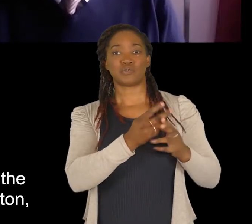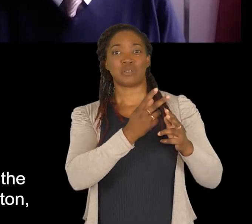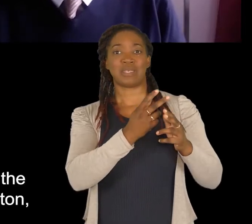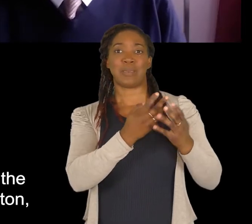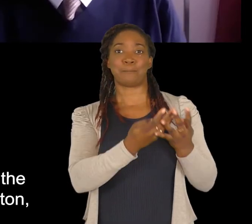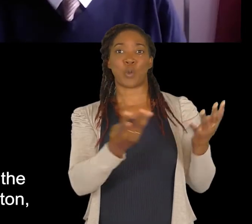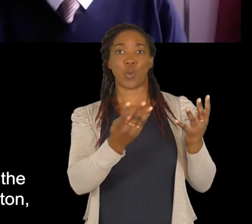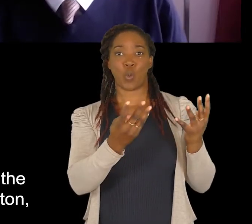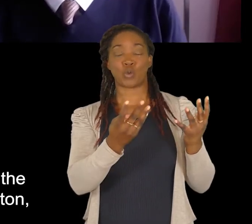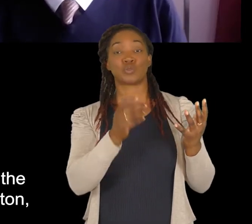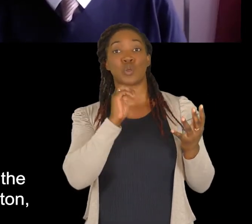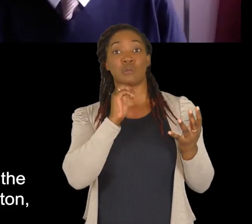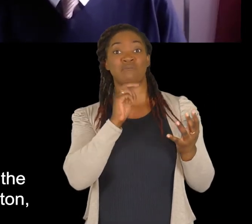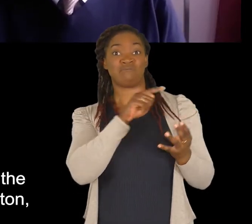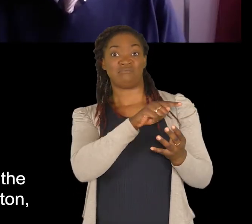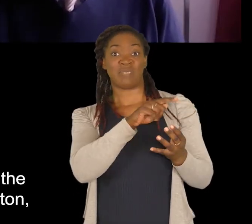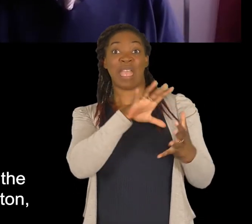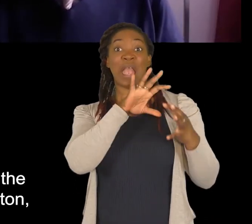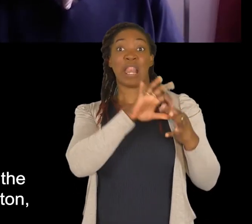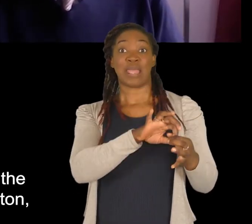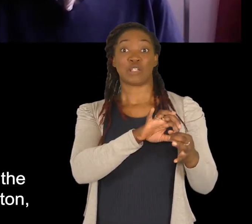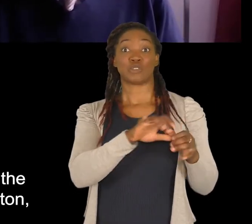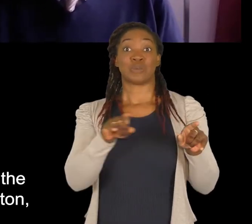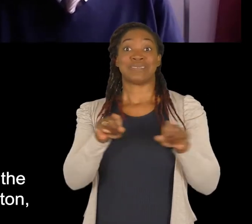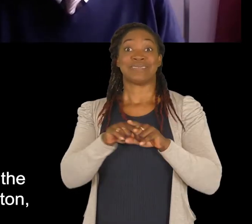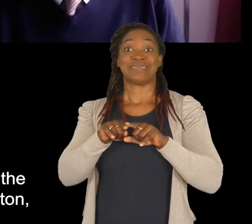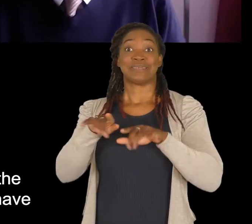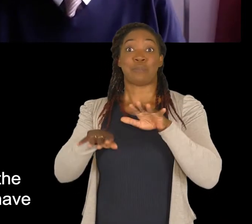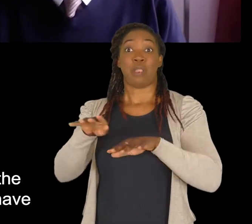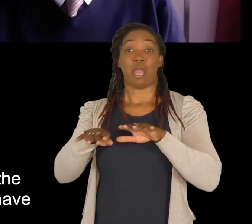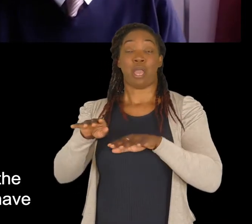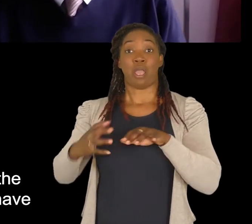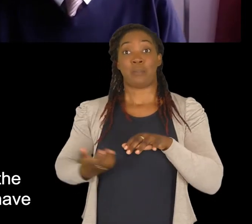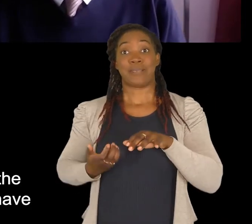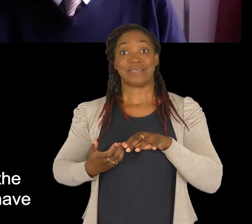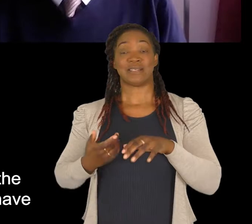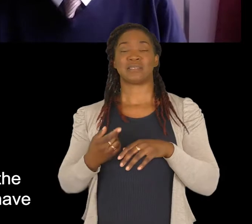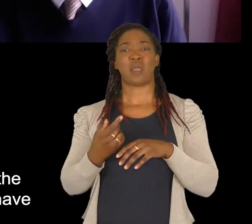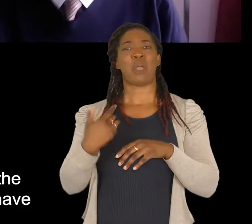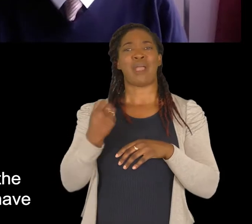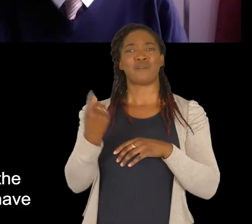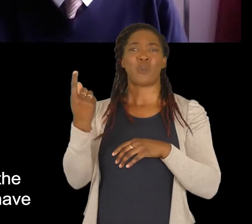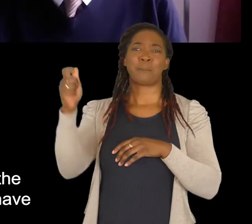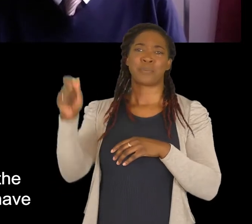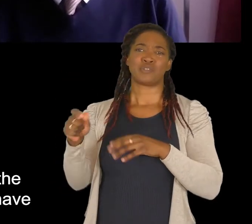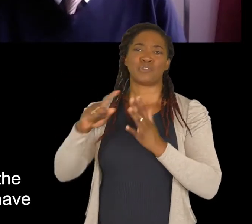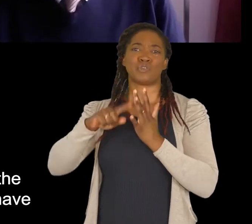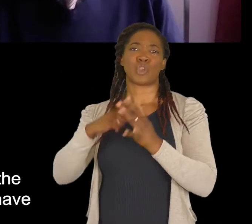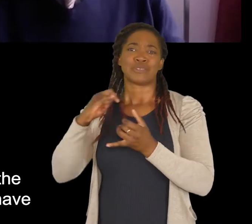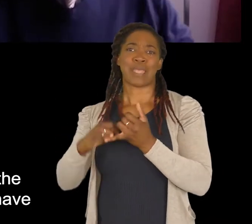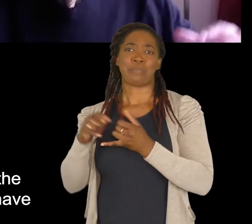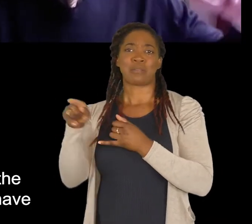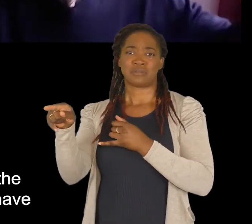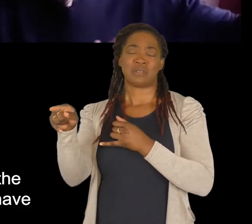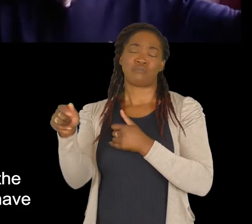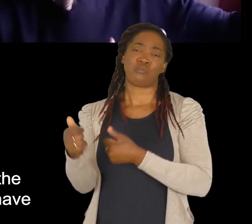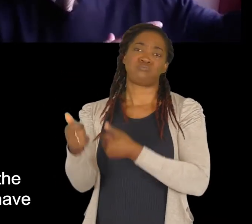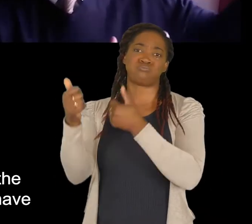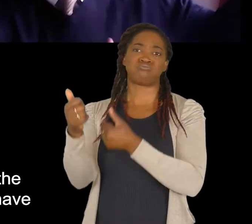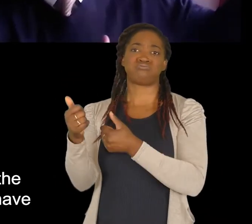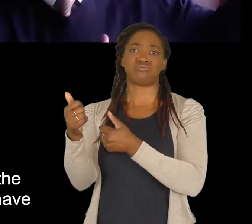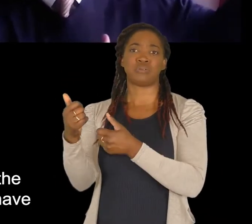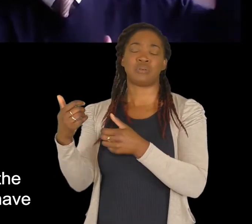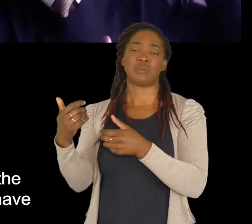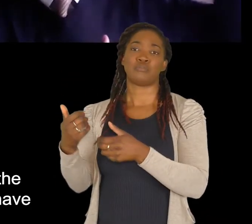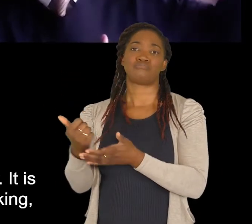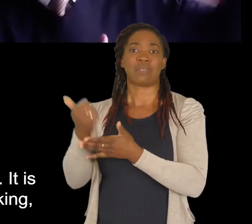you're doing. So one of the other individuals on our team is John Stapleton, who's an amazing guy. He's always worked in the food industry. For them